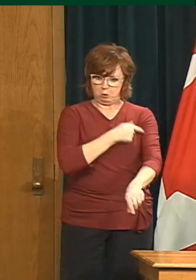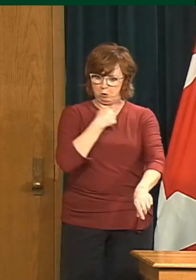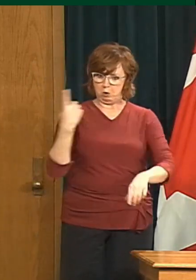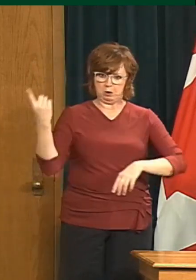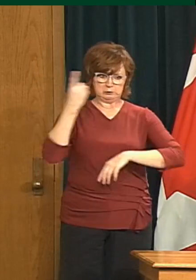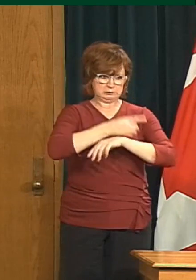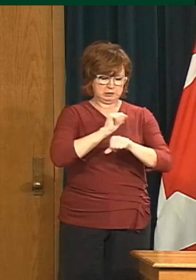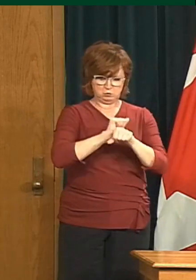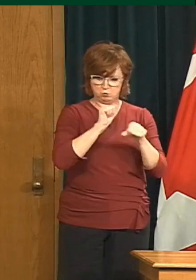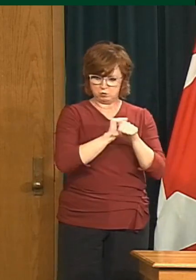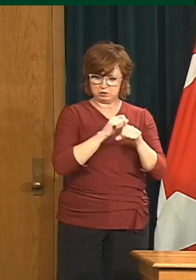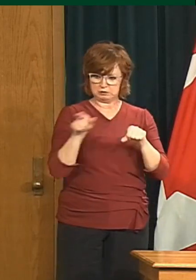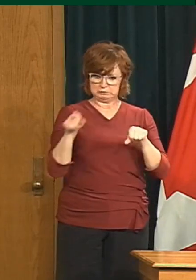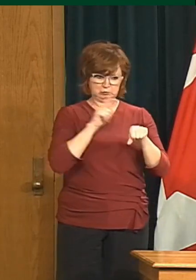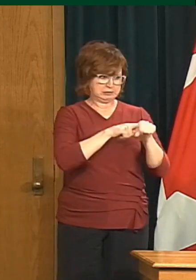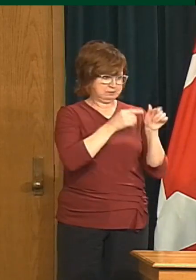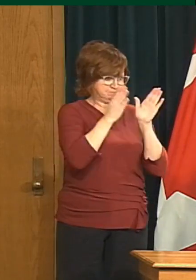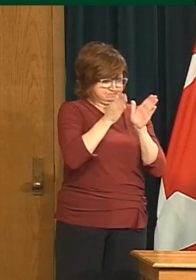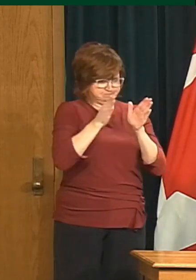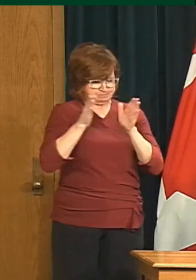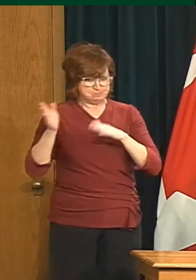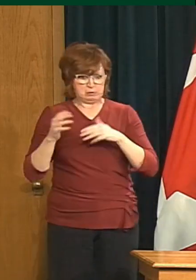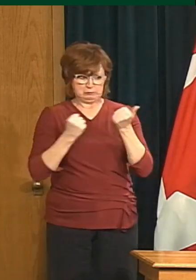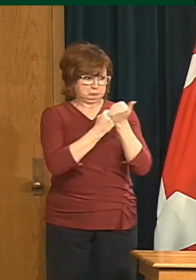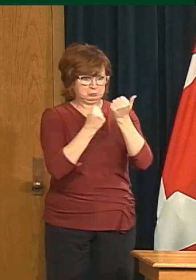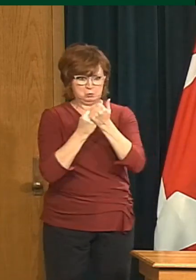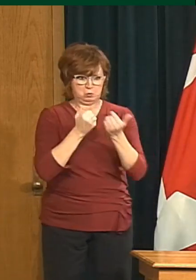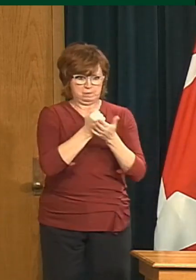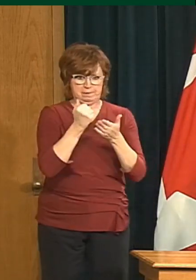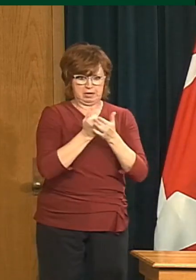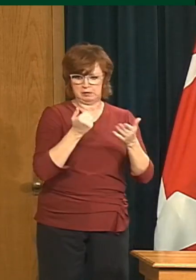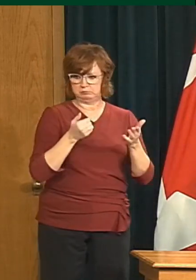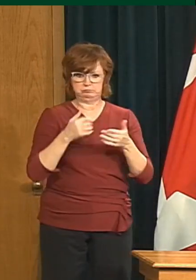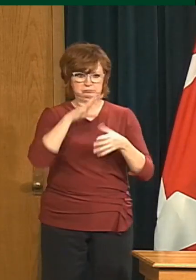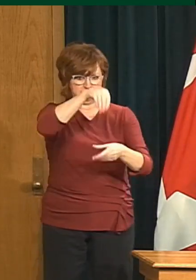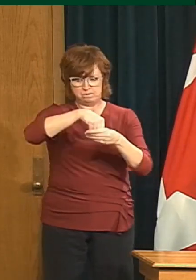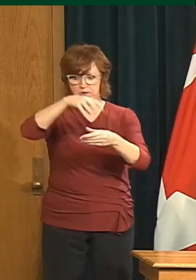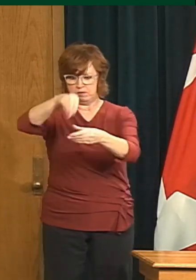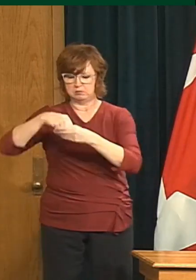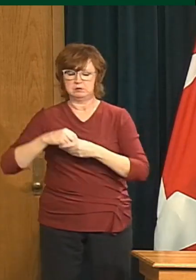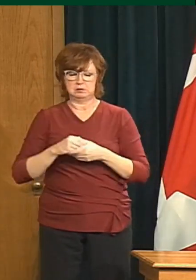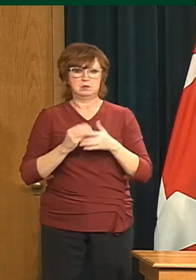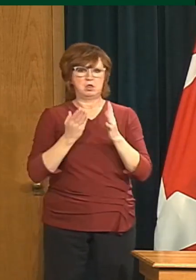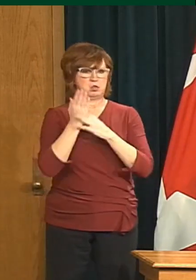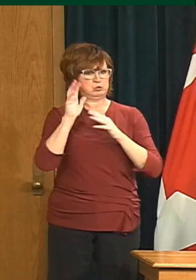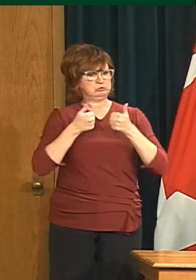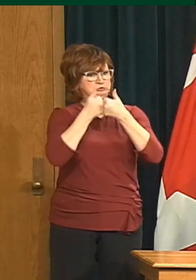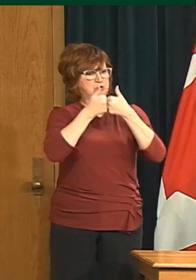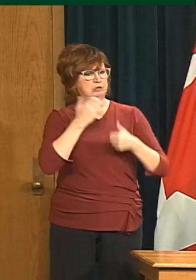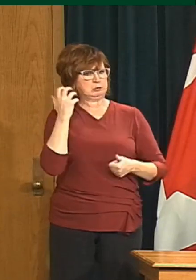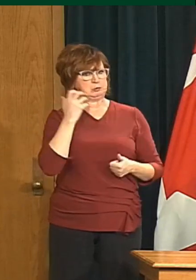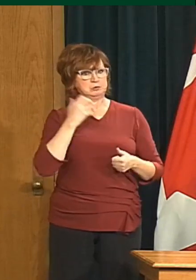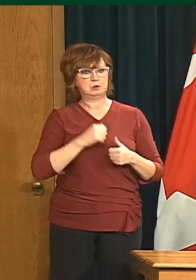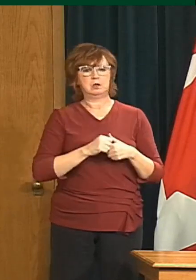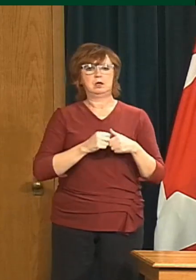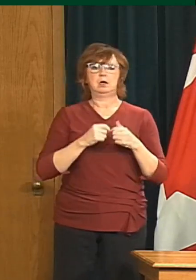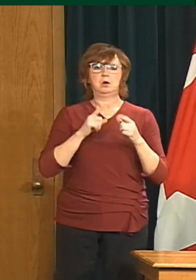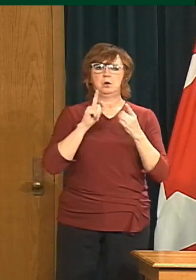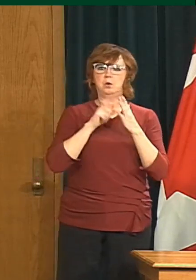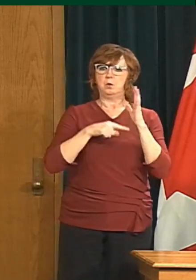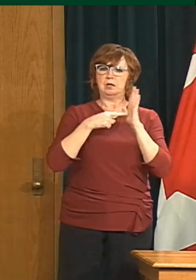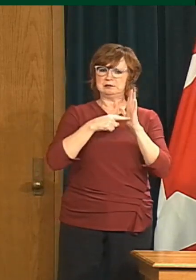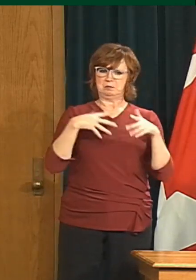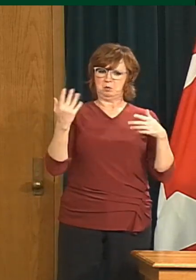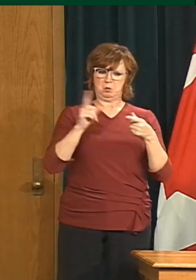conditions and tight time frames to support Saskatchewan people through this difficult time. Here's one example of the great work by